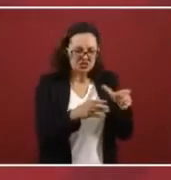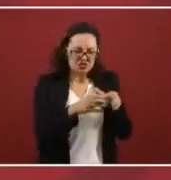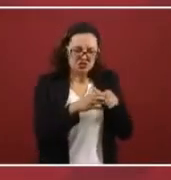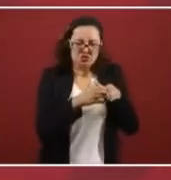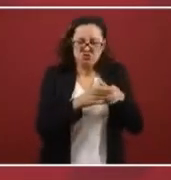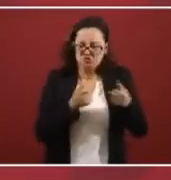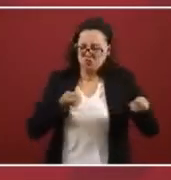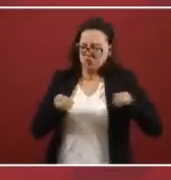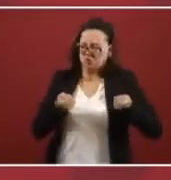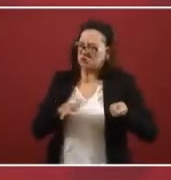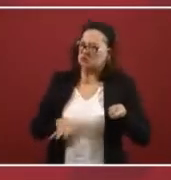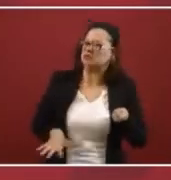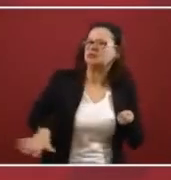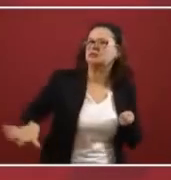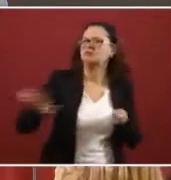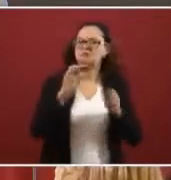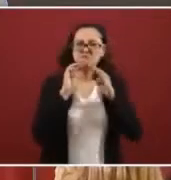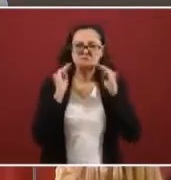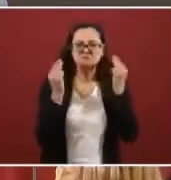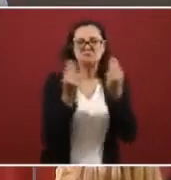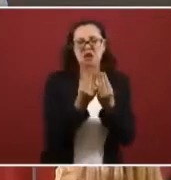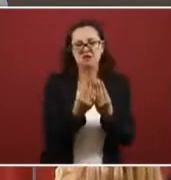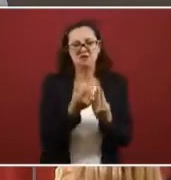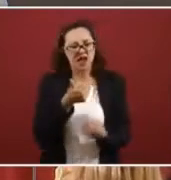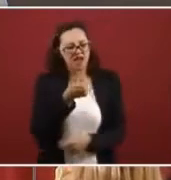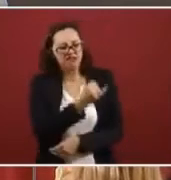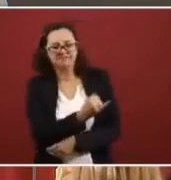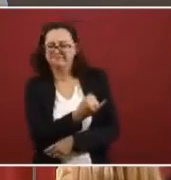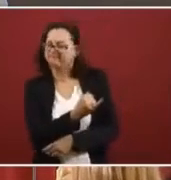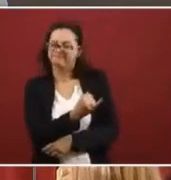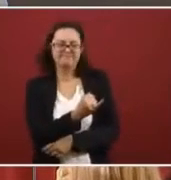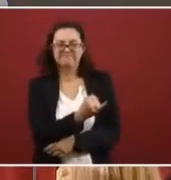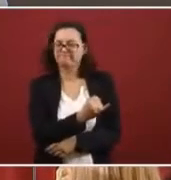where the mafia of power was dominant.